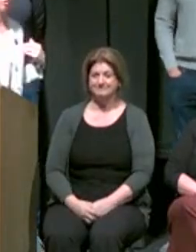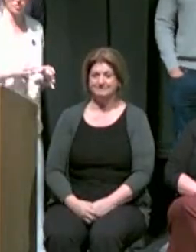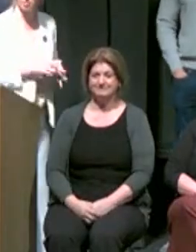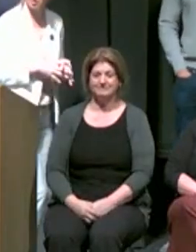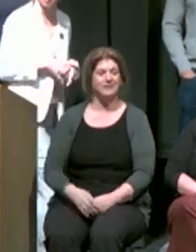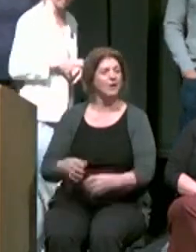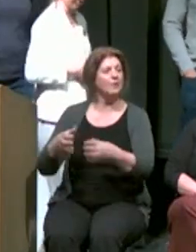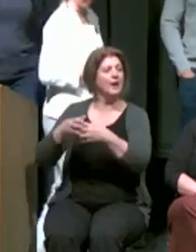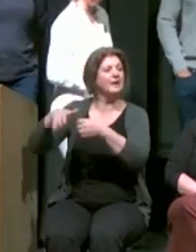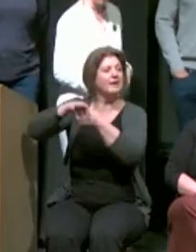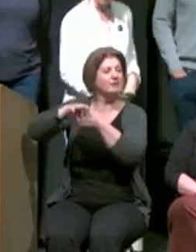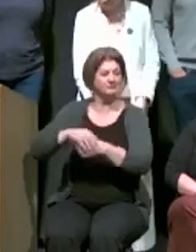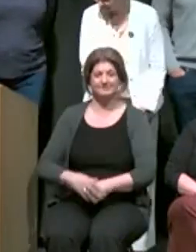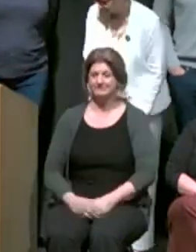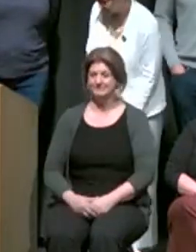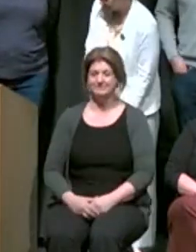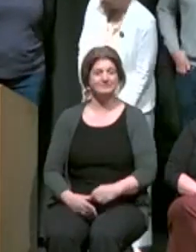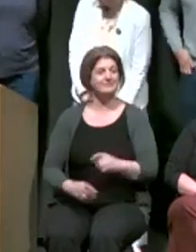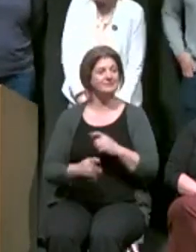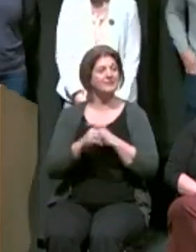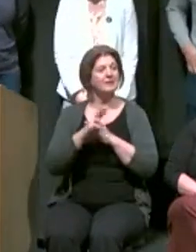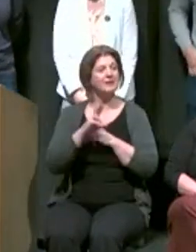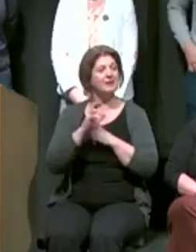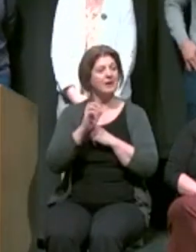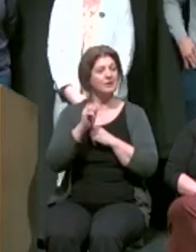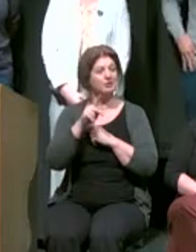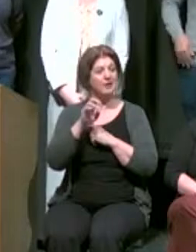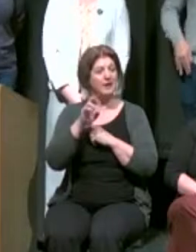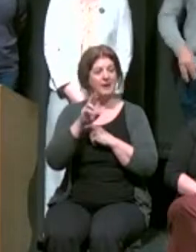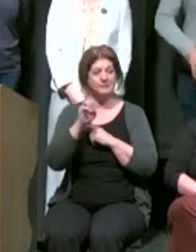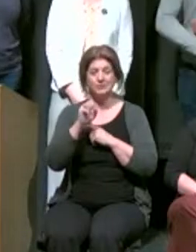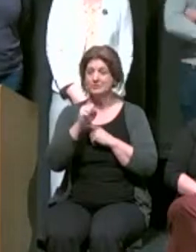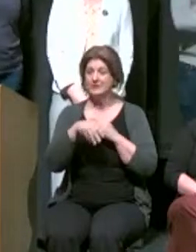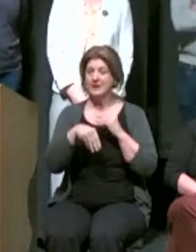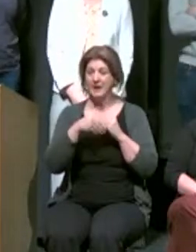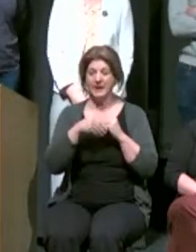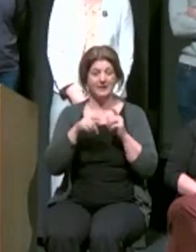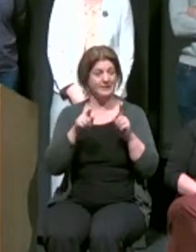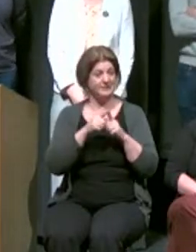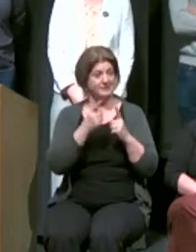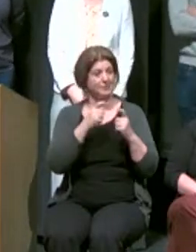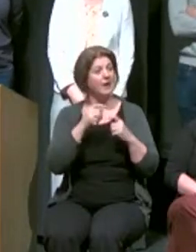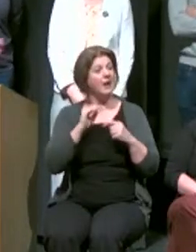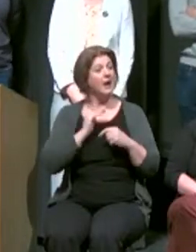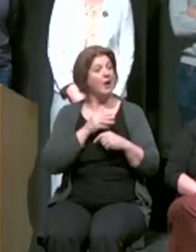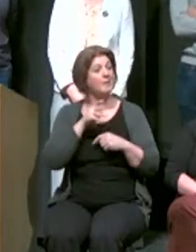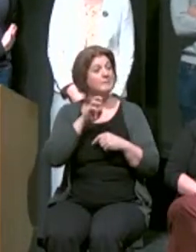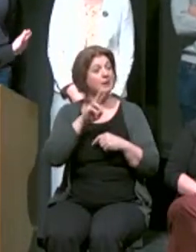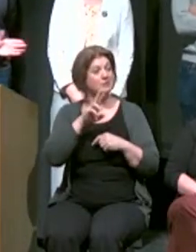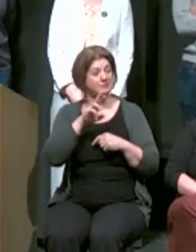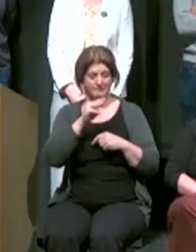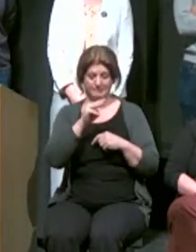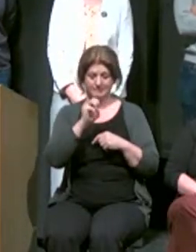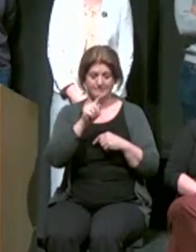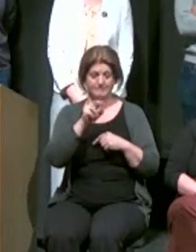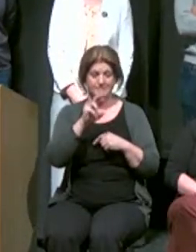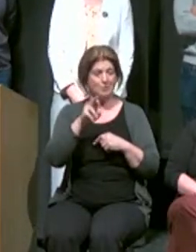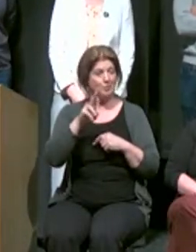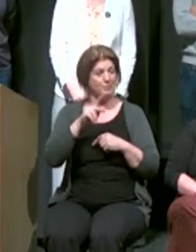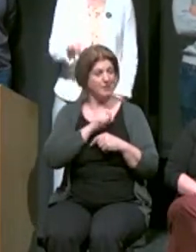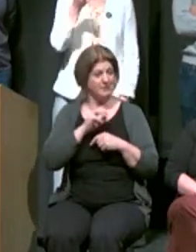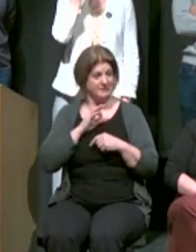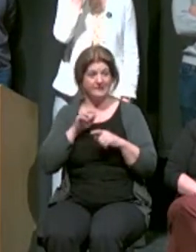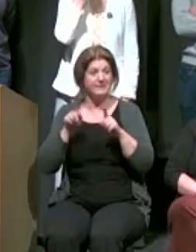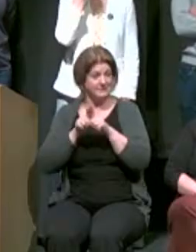yeah. Dr. Capers, I'd also add, those are the same questions Metro Parks had because these were the experts. It wasn't